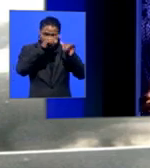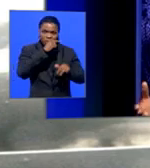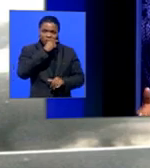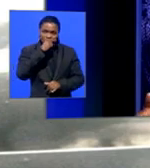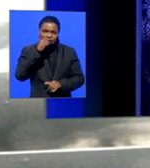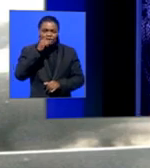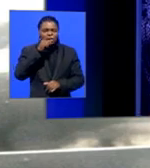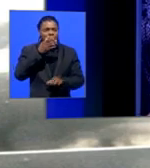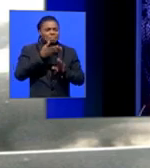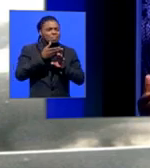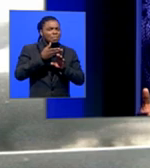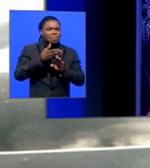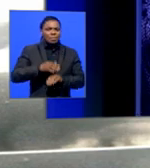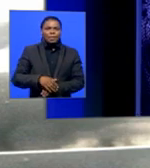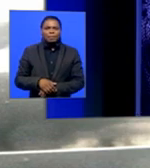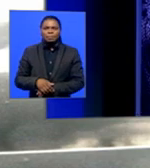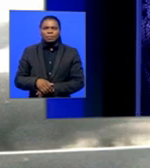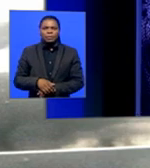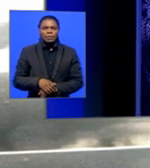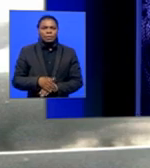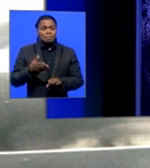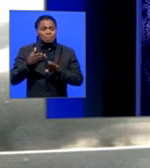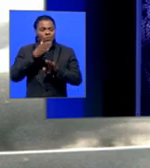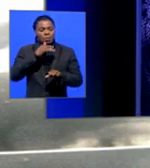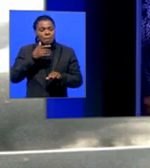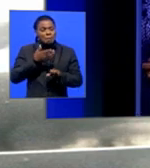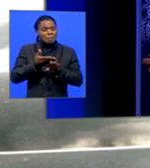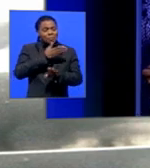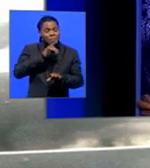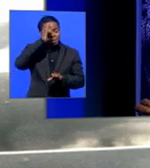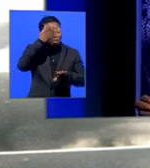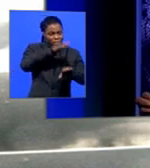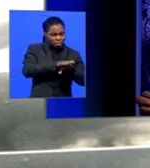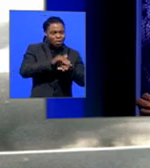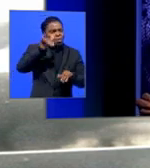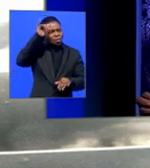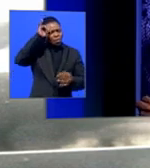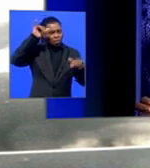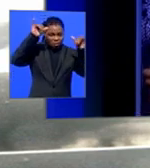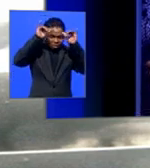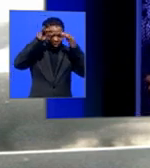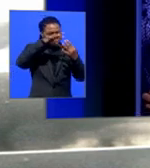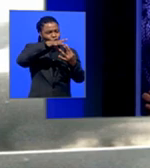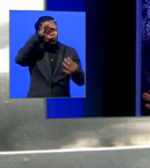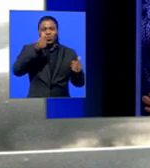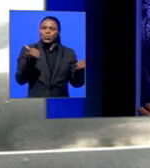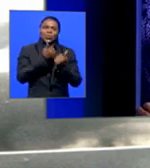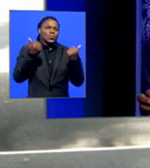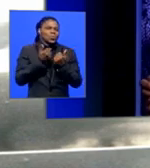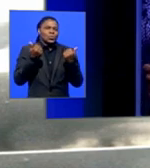even before, even when perhaps the old man is still alive. It's a very special cow. It's